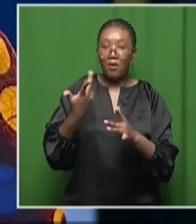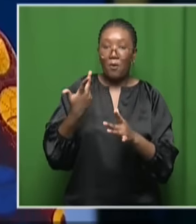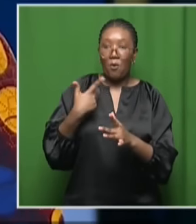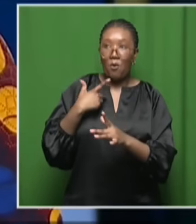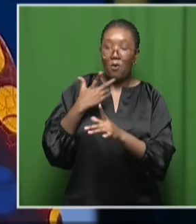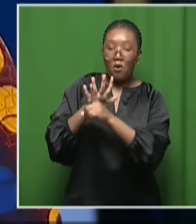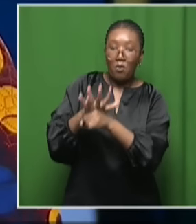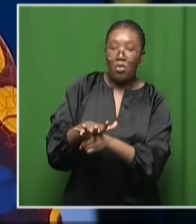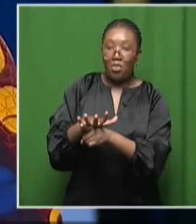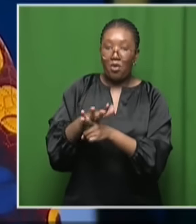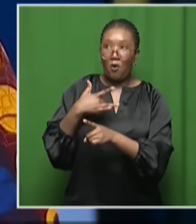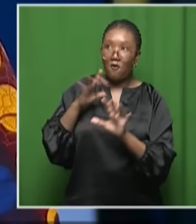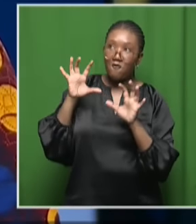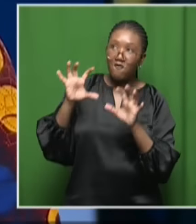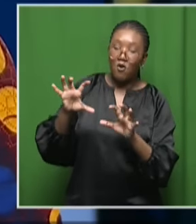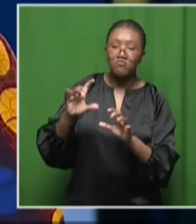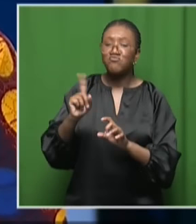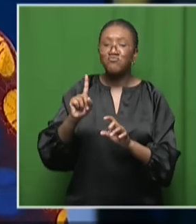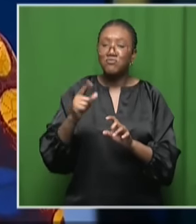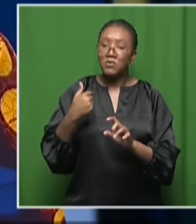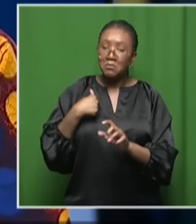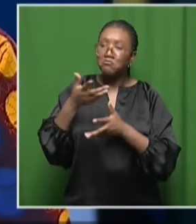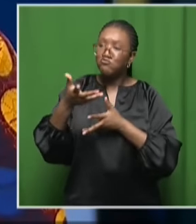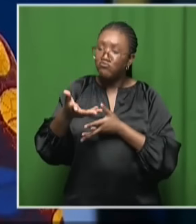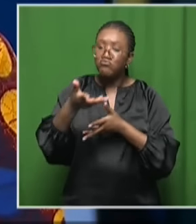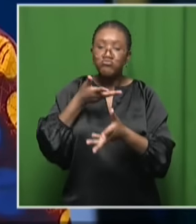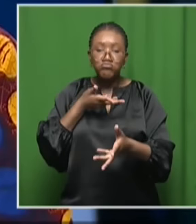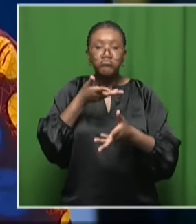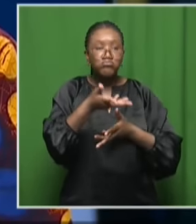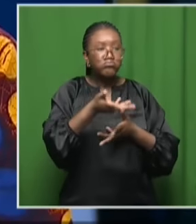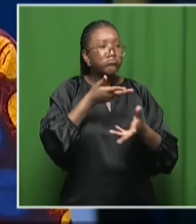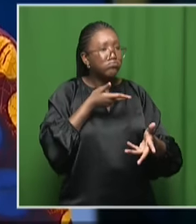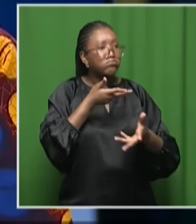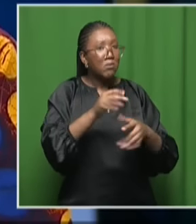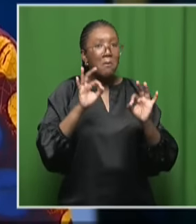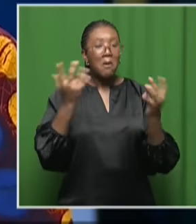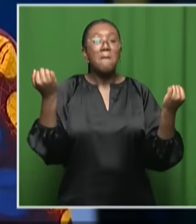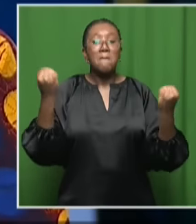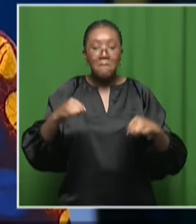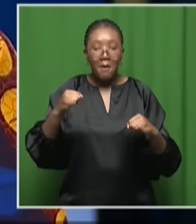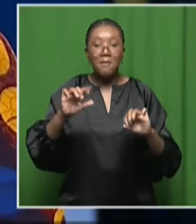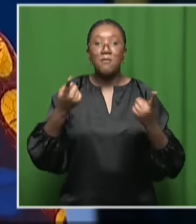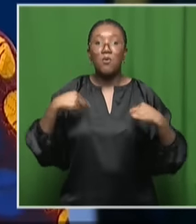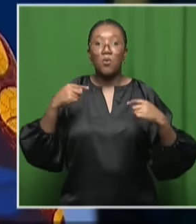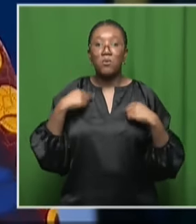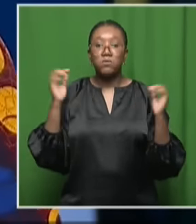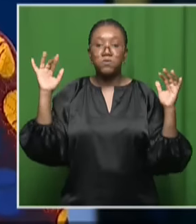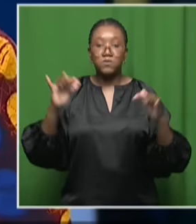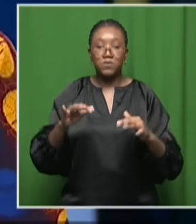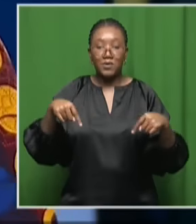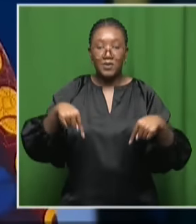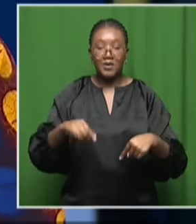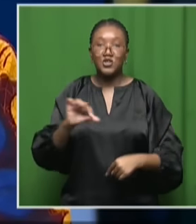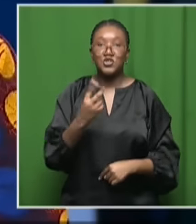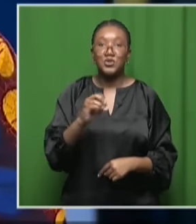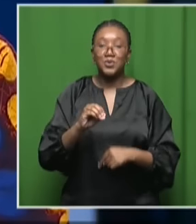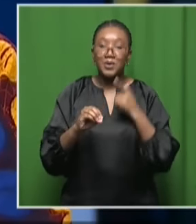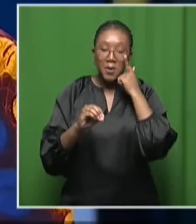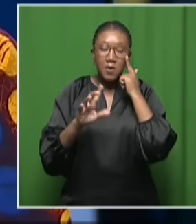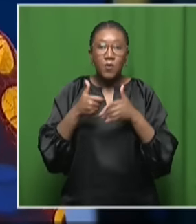we did see him on a charm offensive and a tour before this summit, and I think that was certainly to